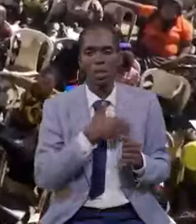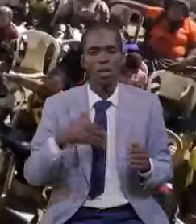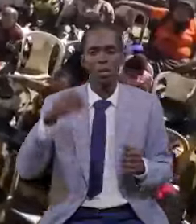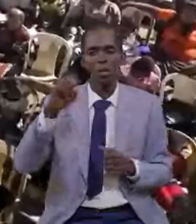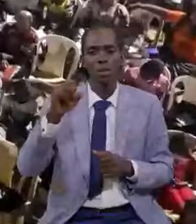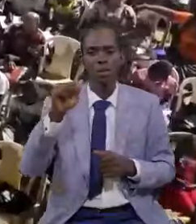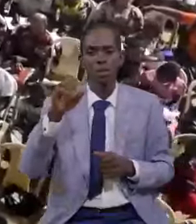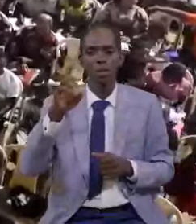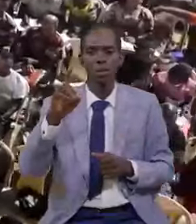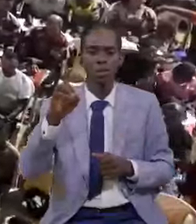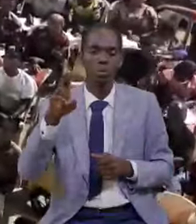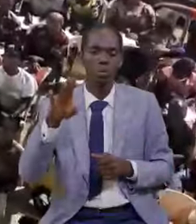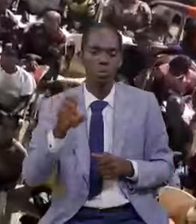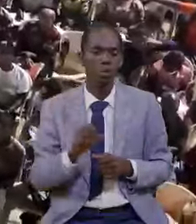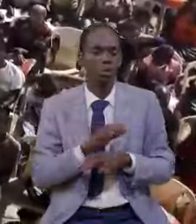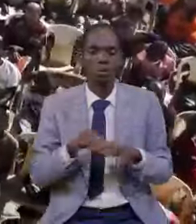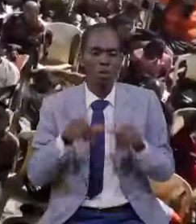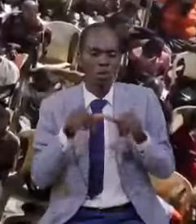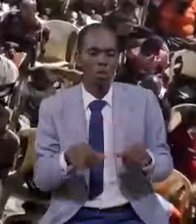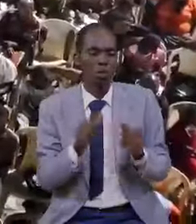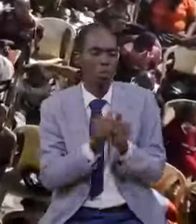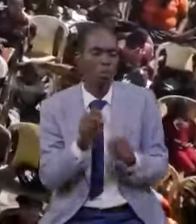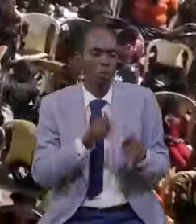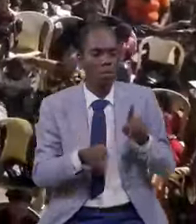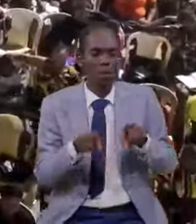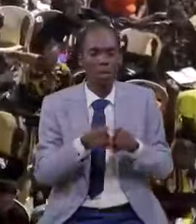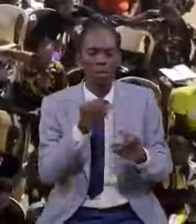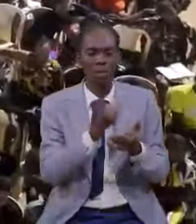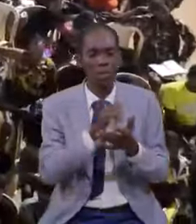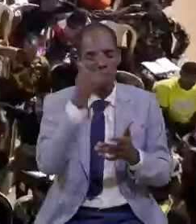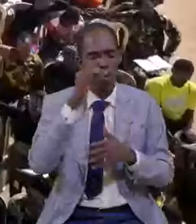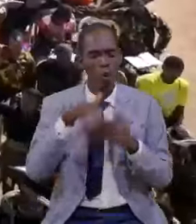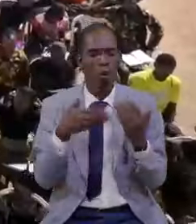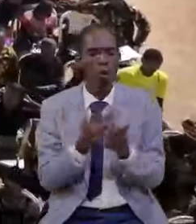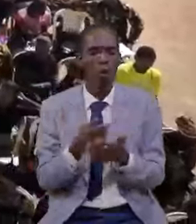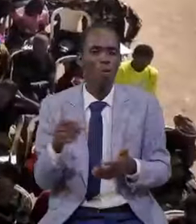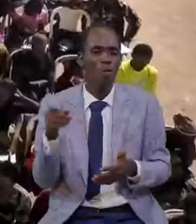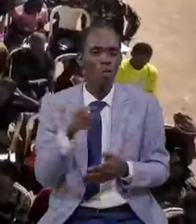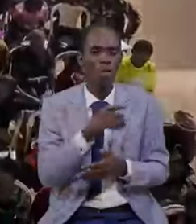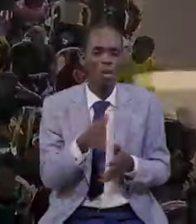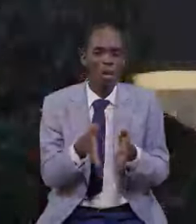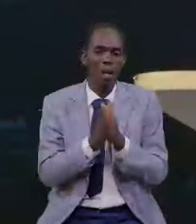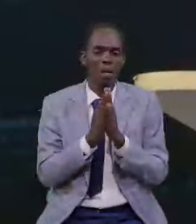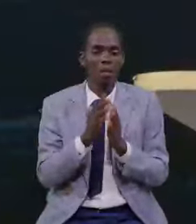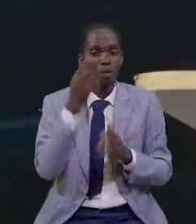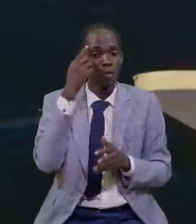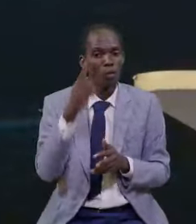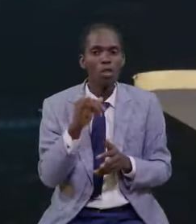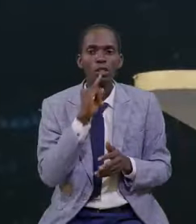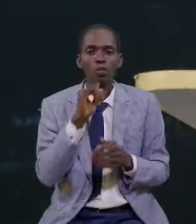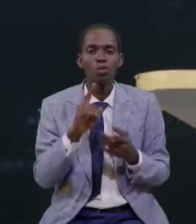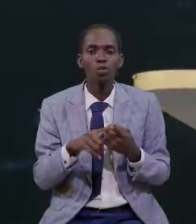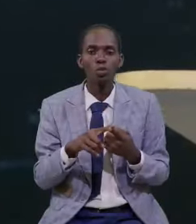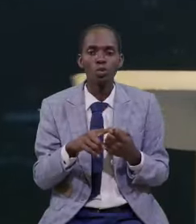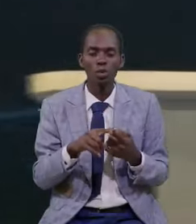them. Because all they be asking for is to crush you, condemn